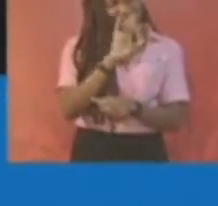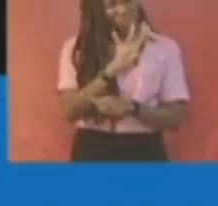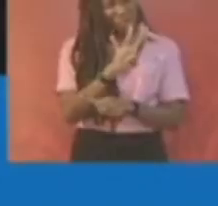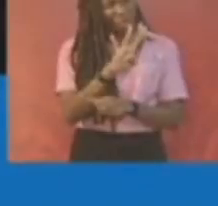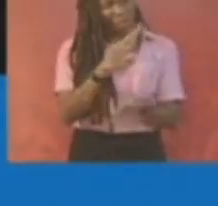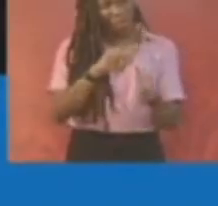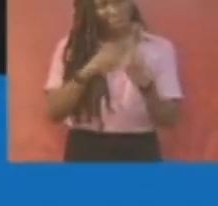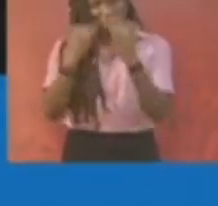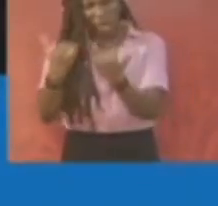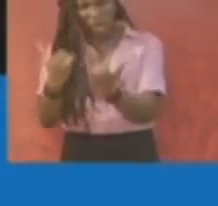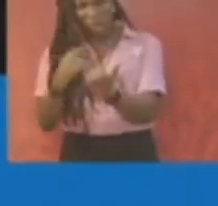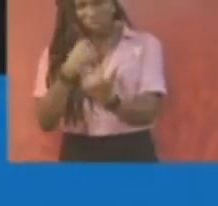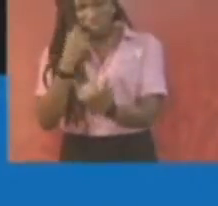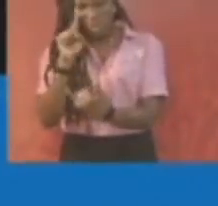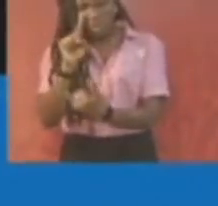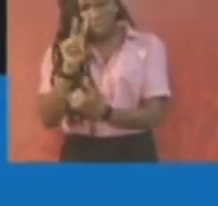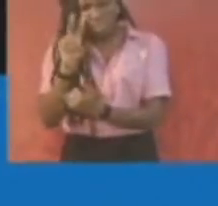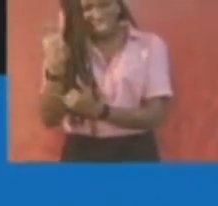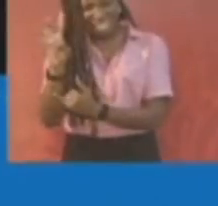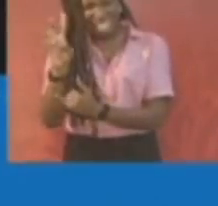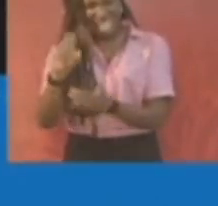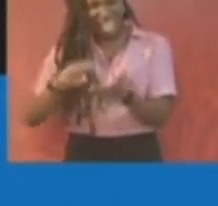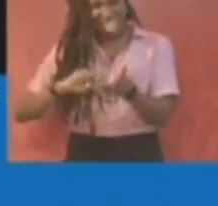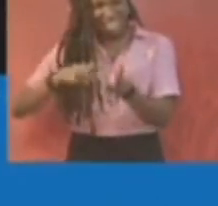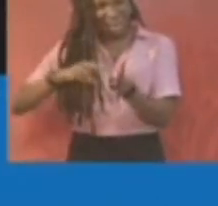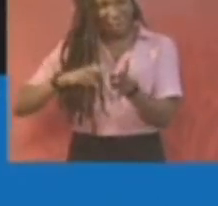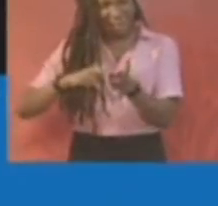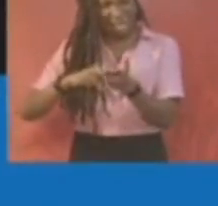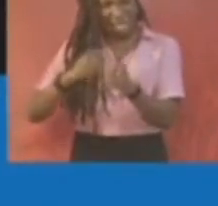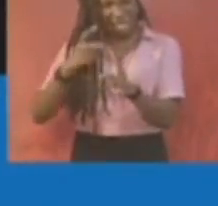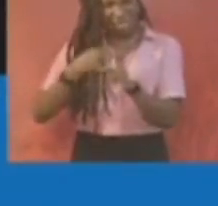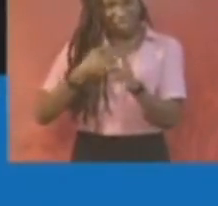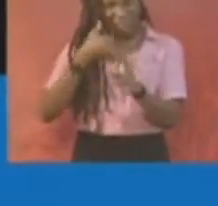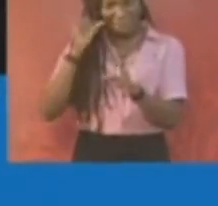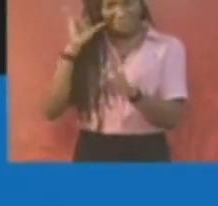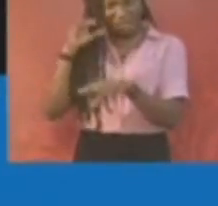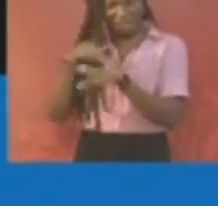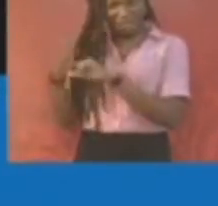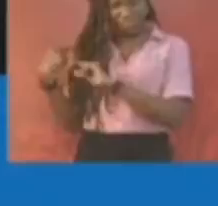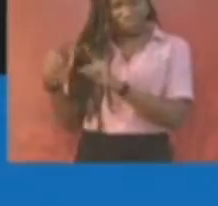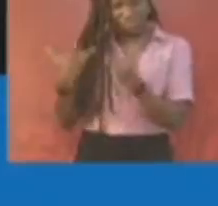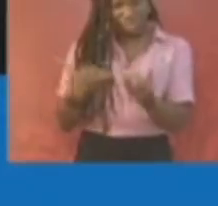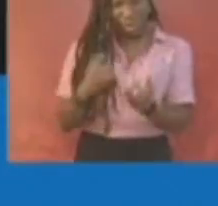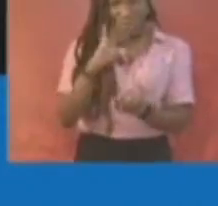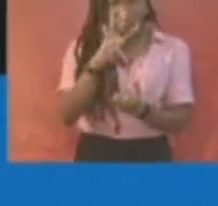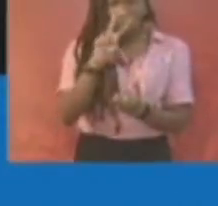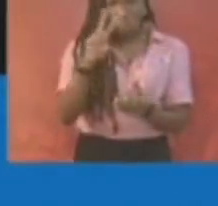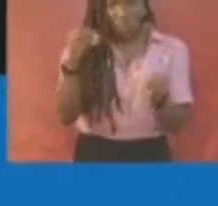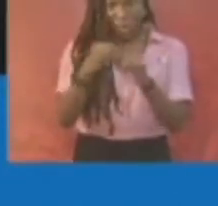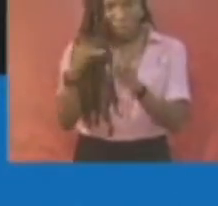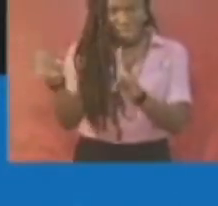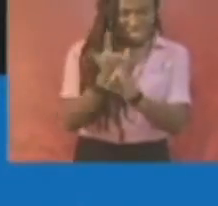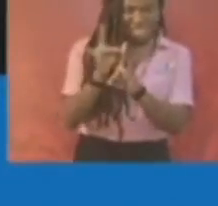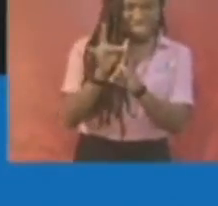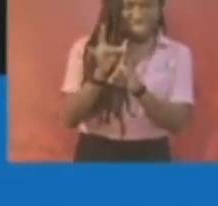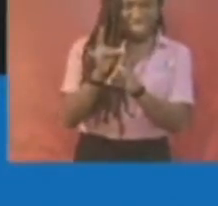now 42 new cases, positive cases in the prison system right now? And can you tell me if you think